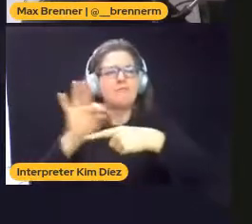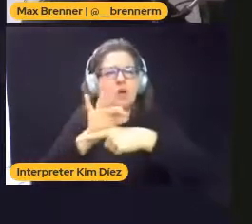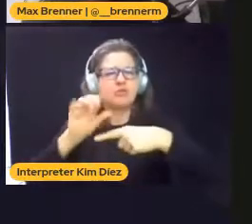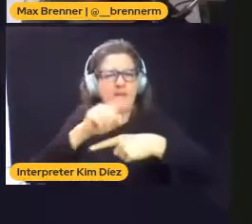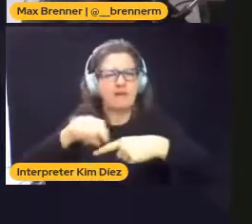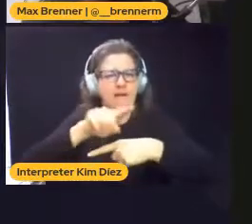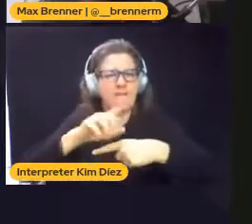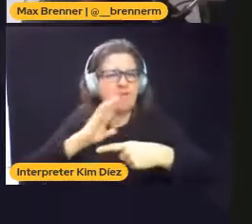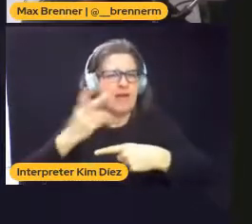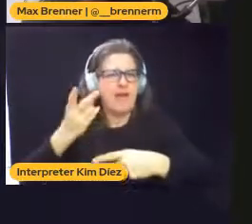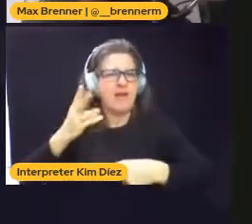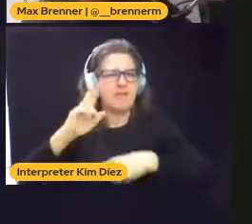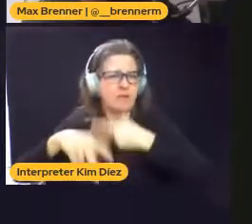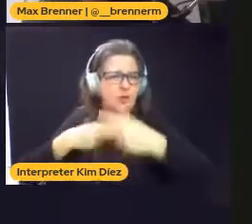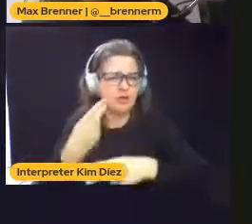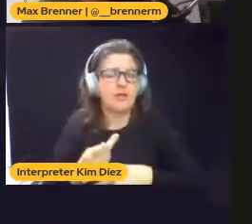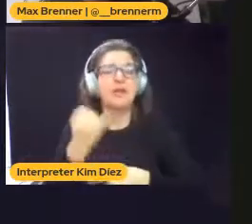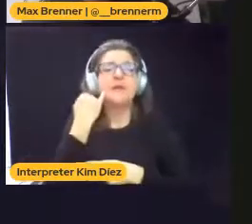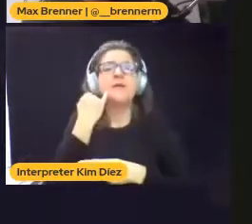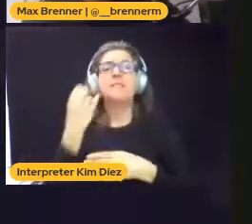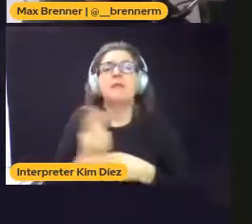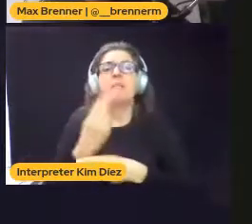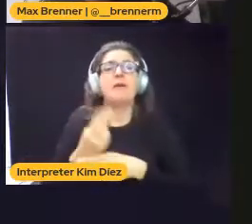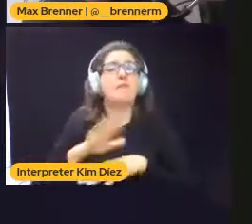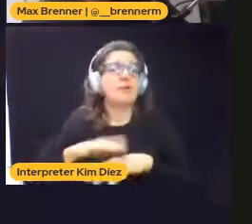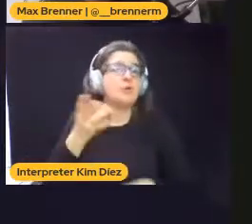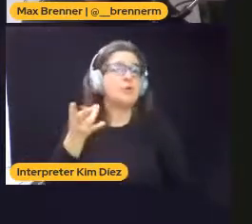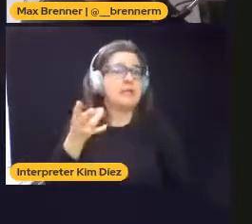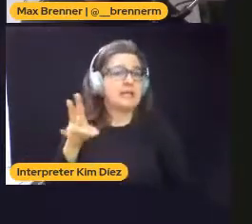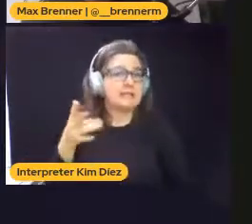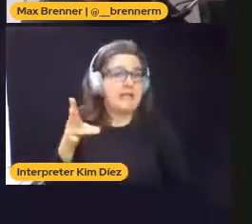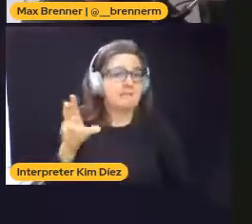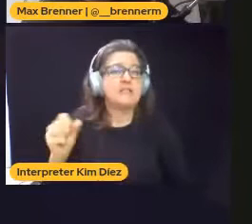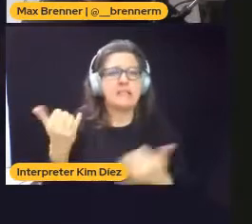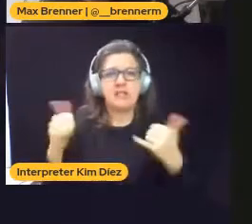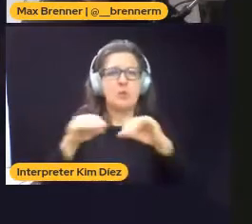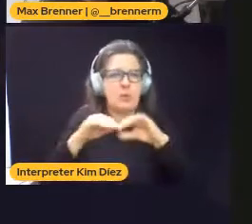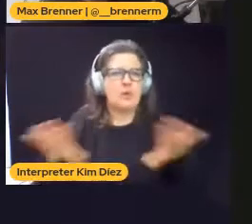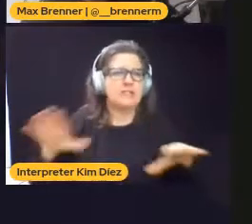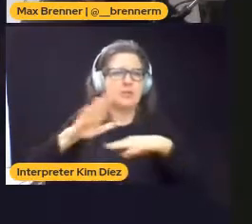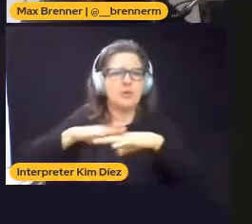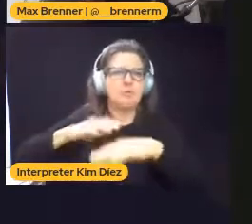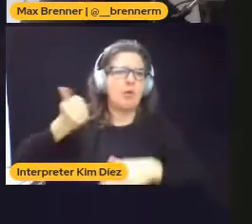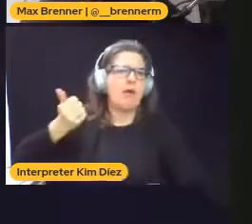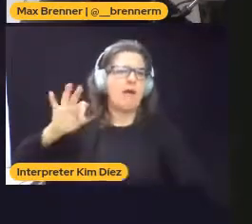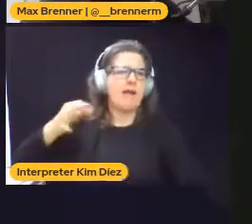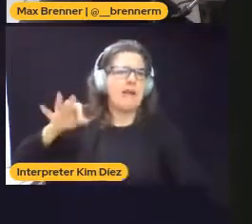So if you're using, for example, 1.17, you can still deploy them on 1.19 or whatever.